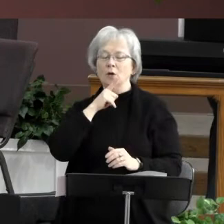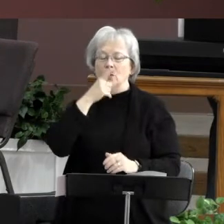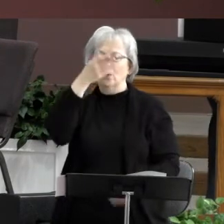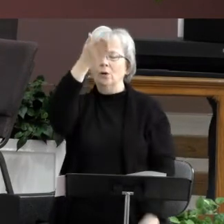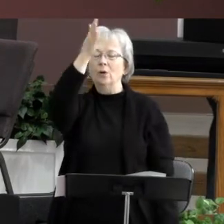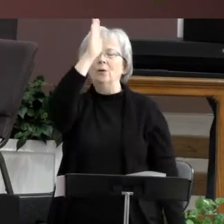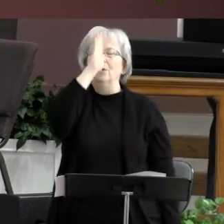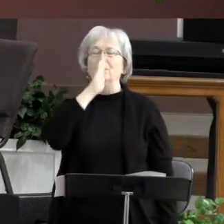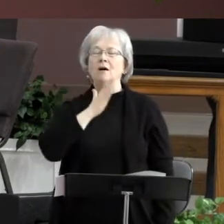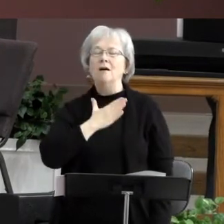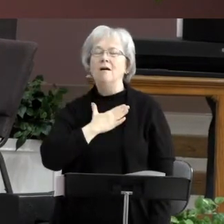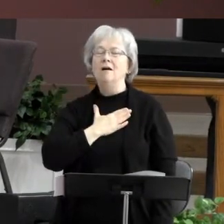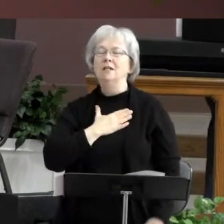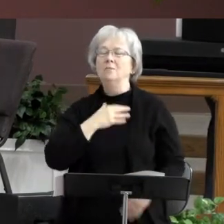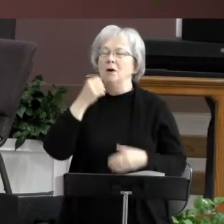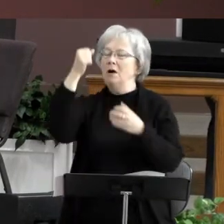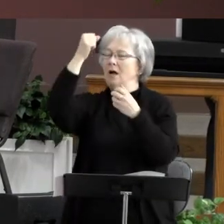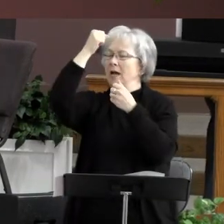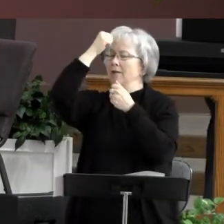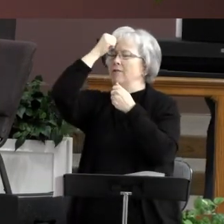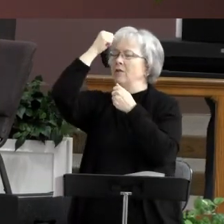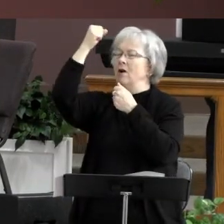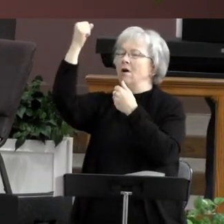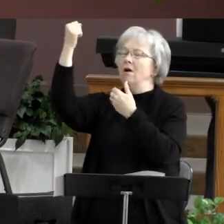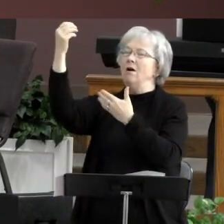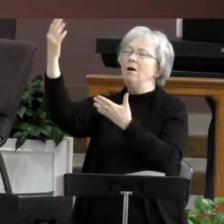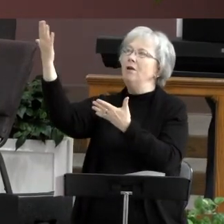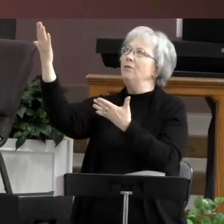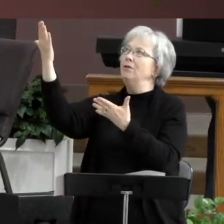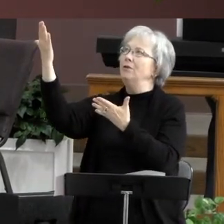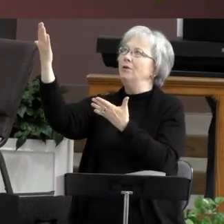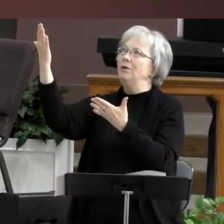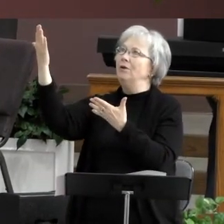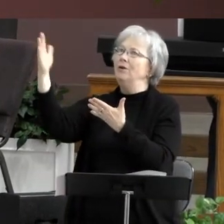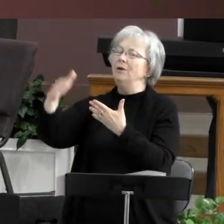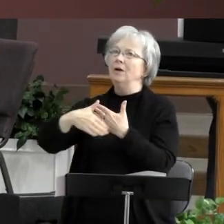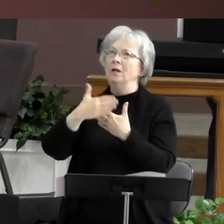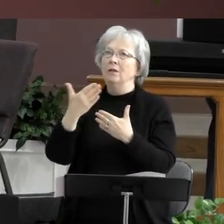faithfulness, O God, my Father.